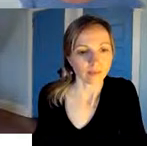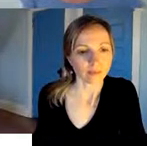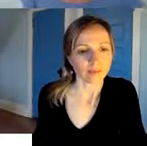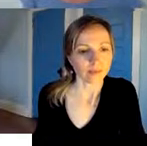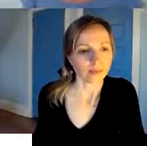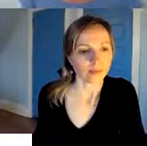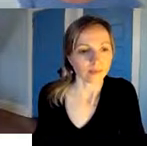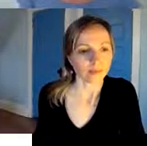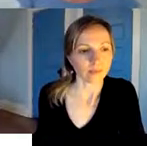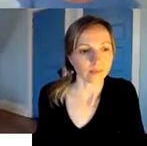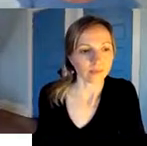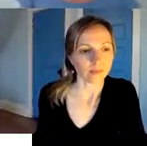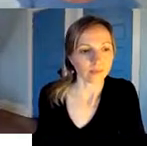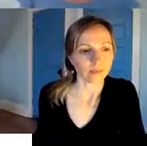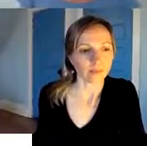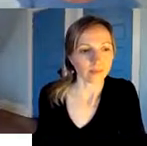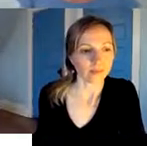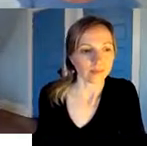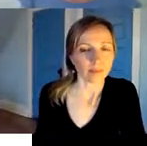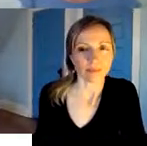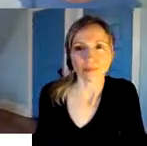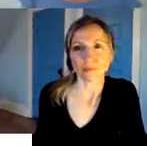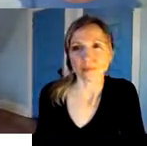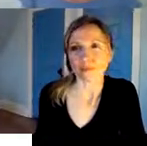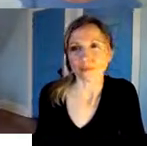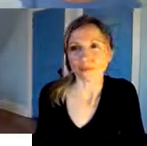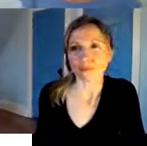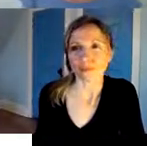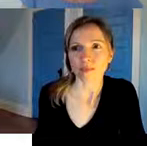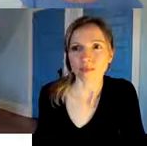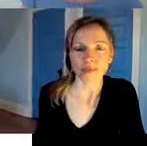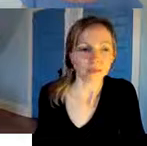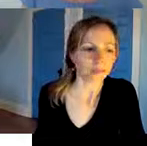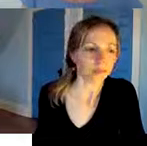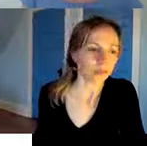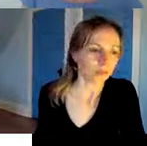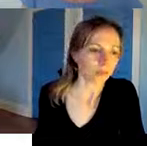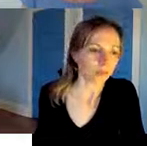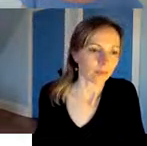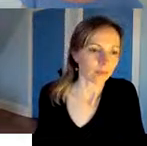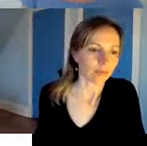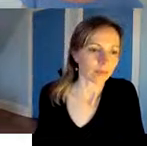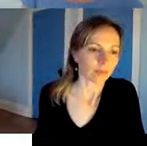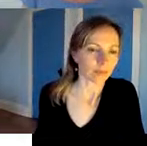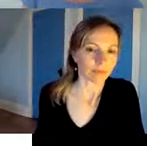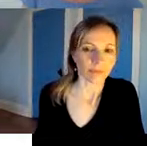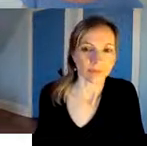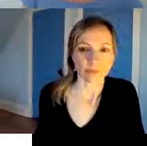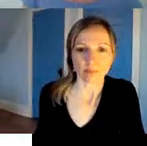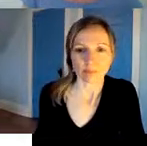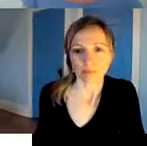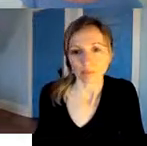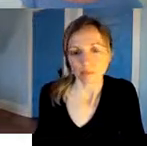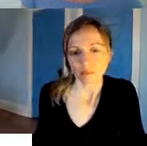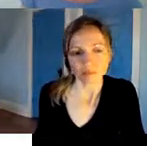bar. And there's an area for Q&A and an area for chat. And if you click to raise